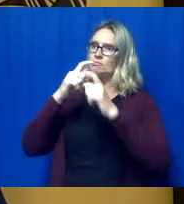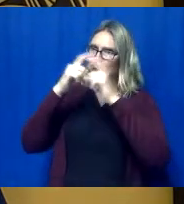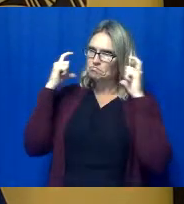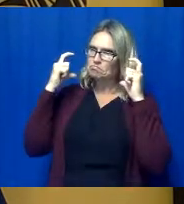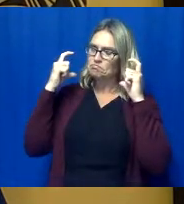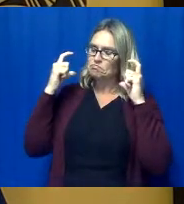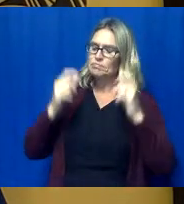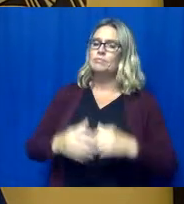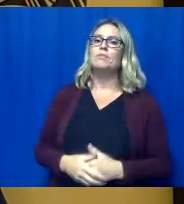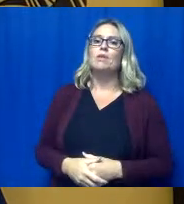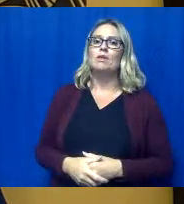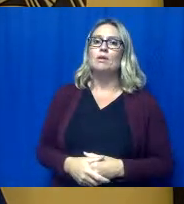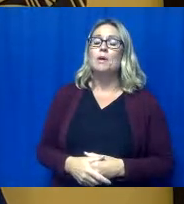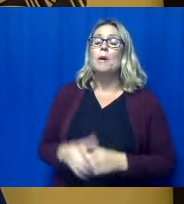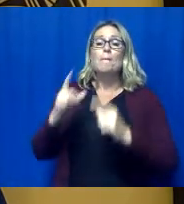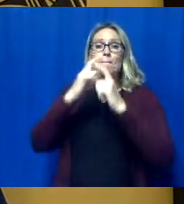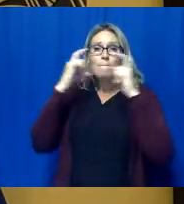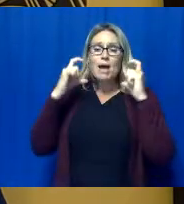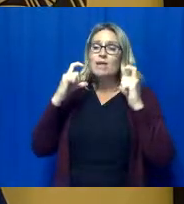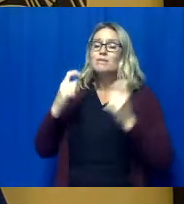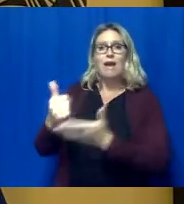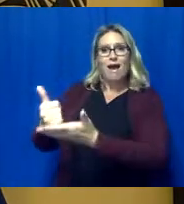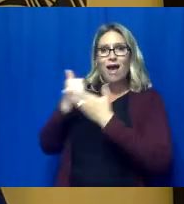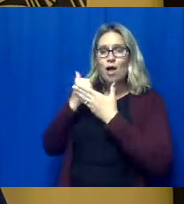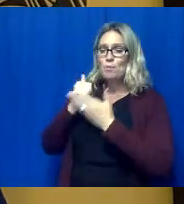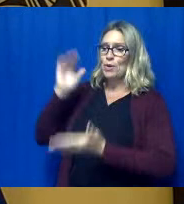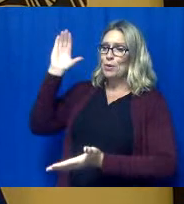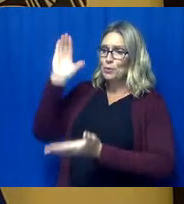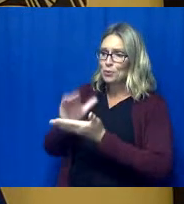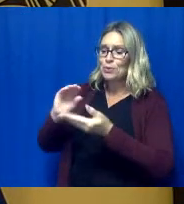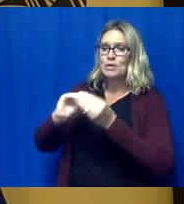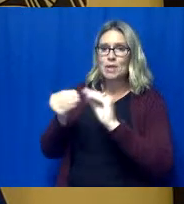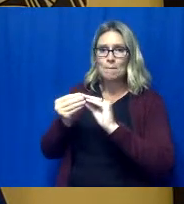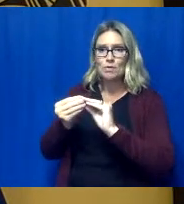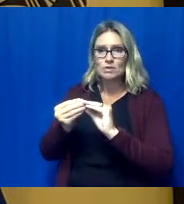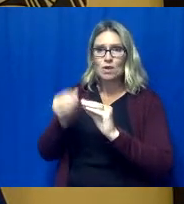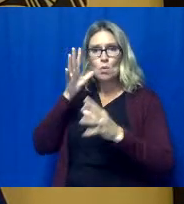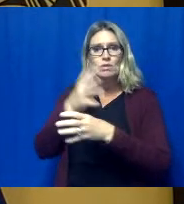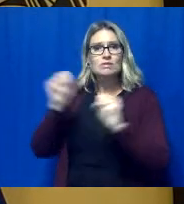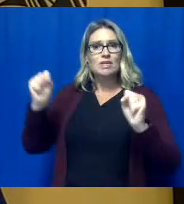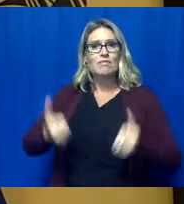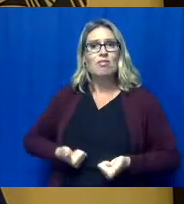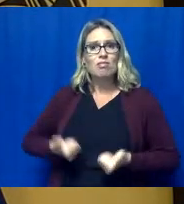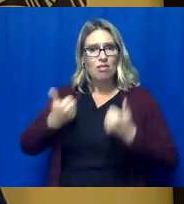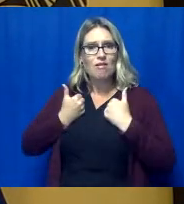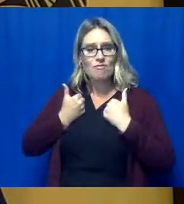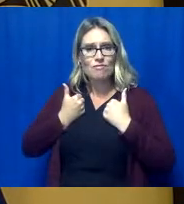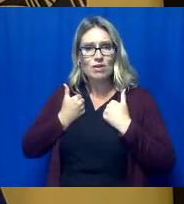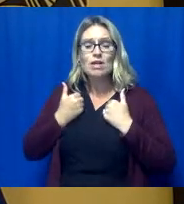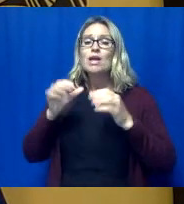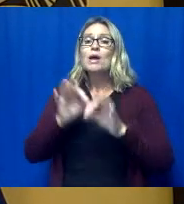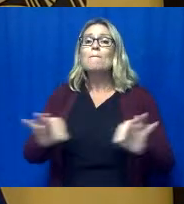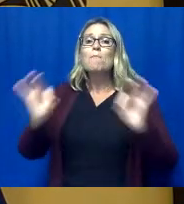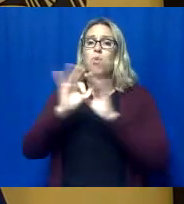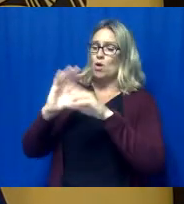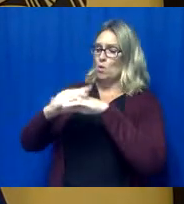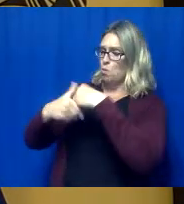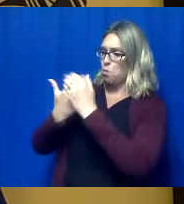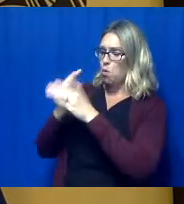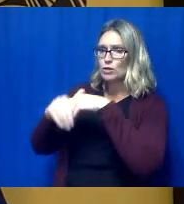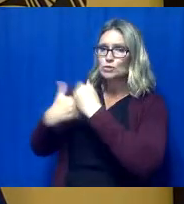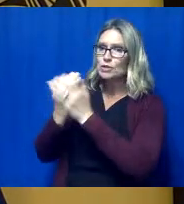Masks will help prevent the spread of infection, and that will save lives. It also remains important to wash your hands regularly and